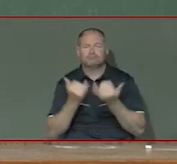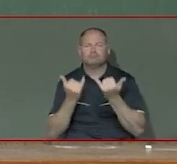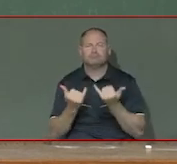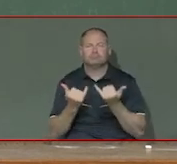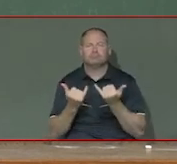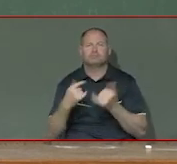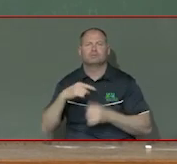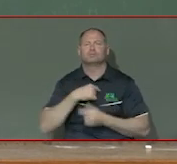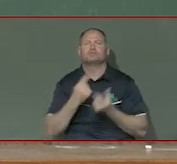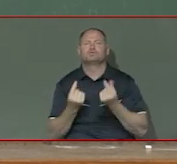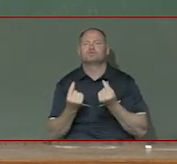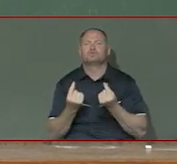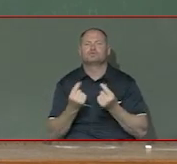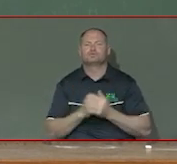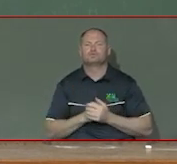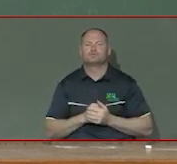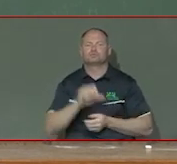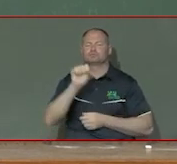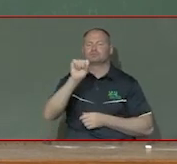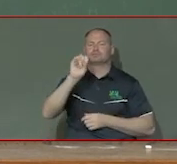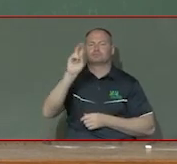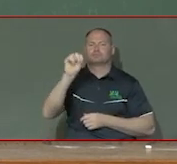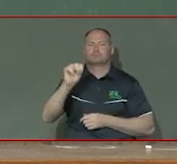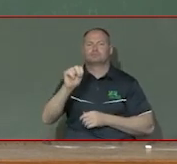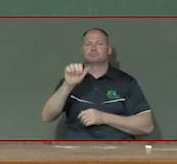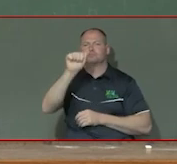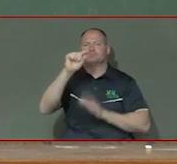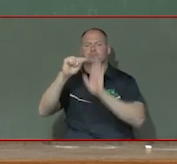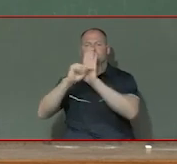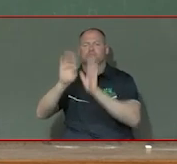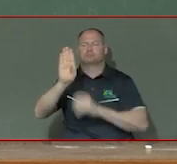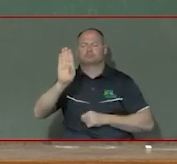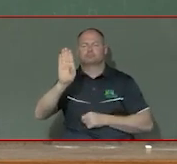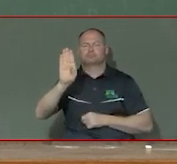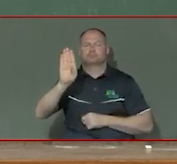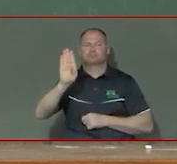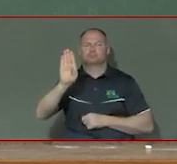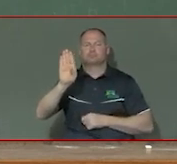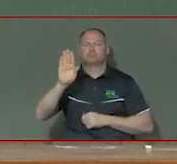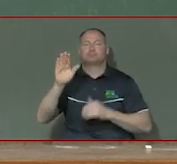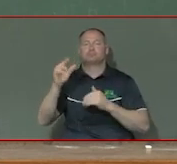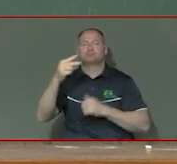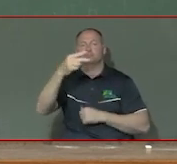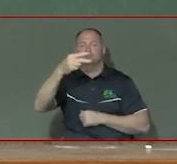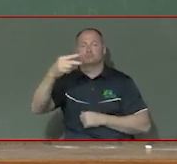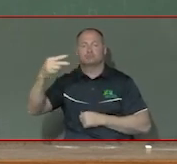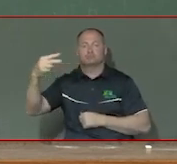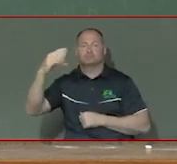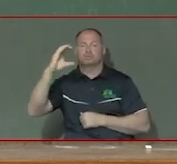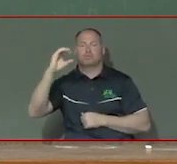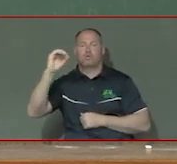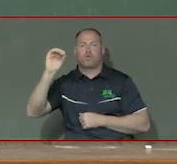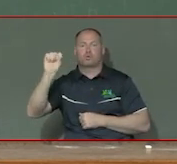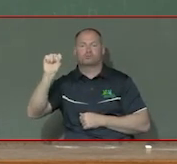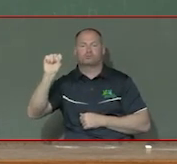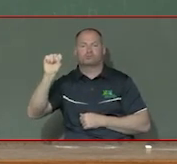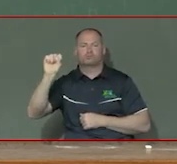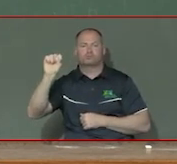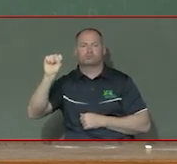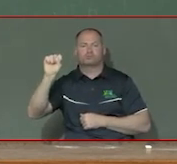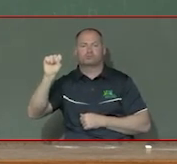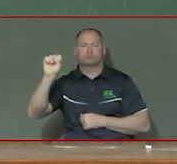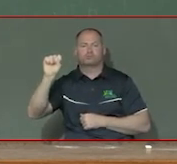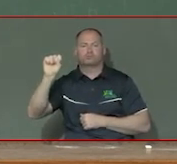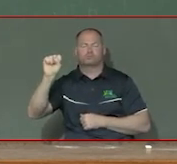say? That the sine of A minus B is equal to the cos of